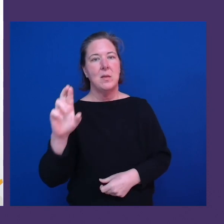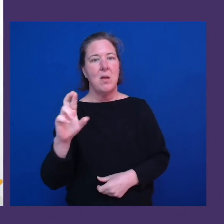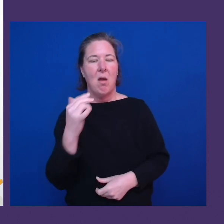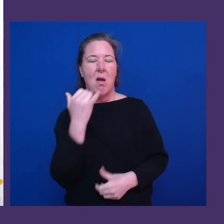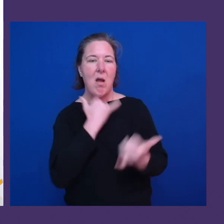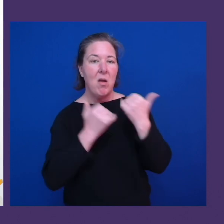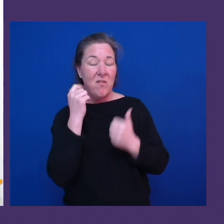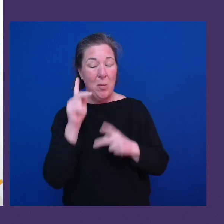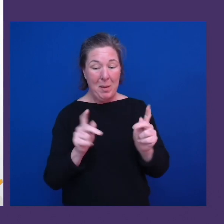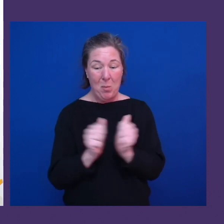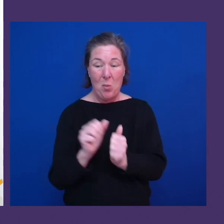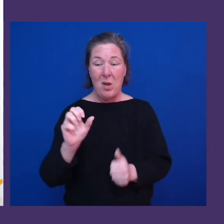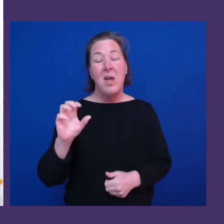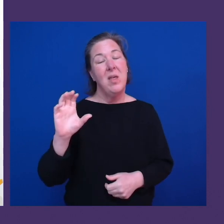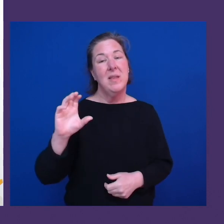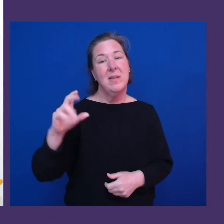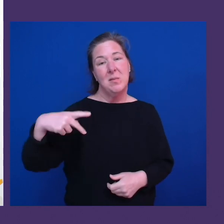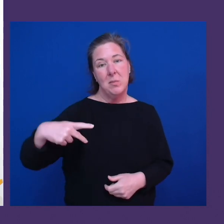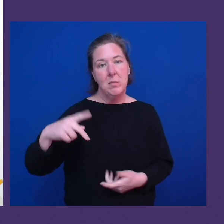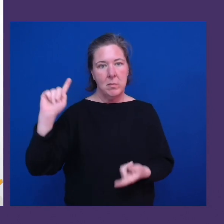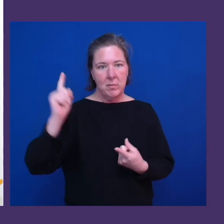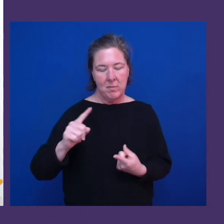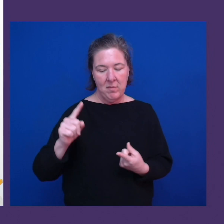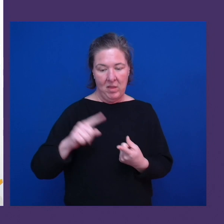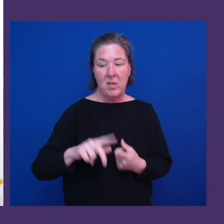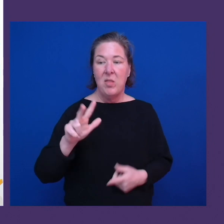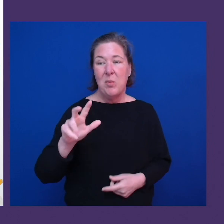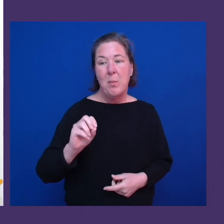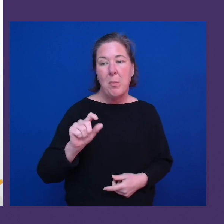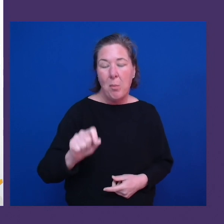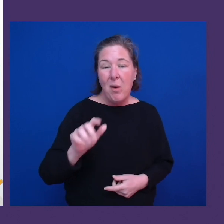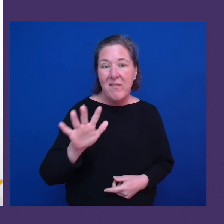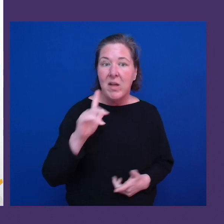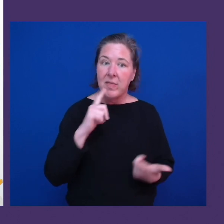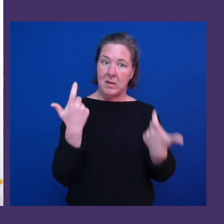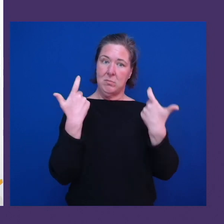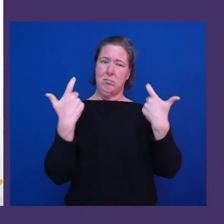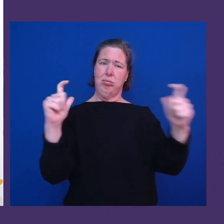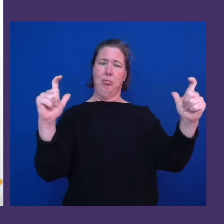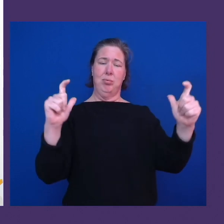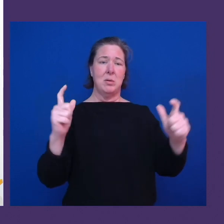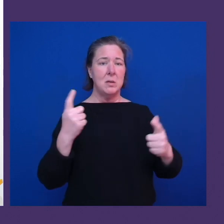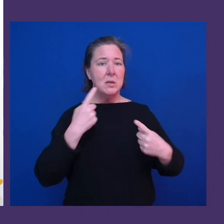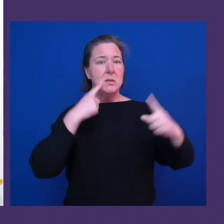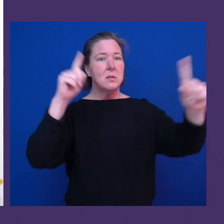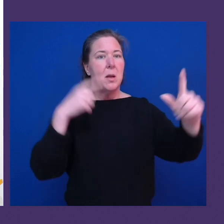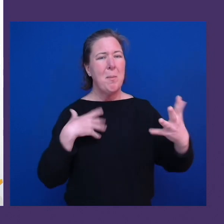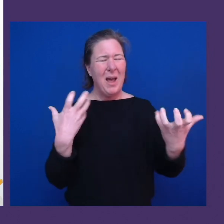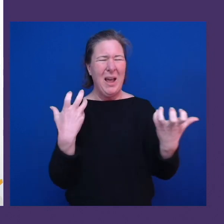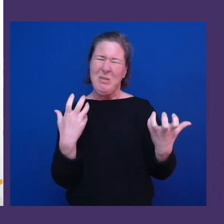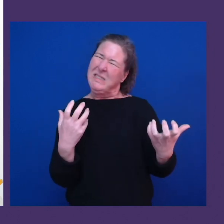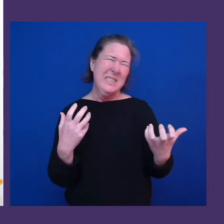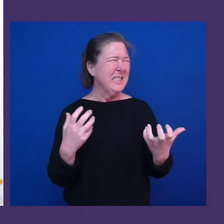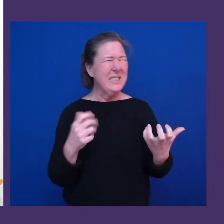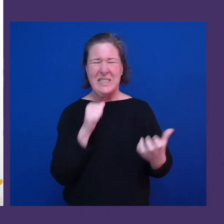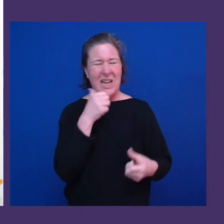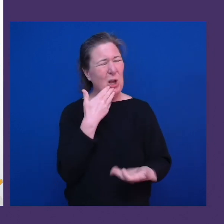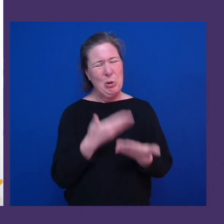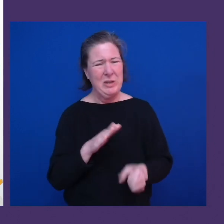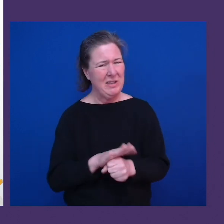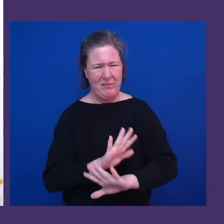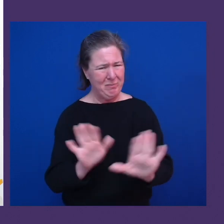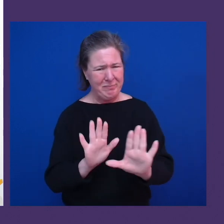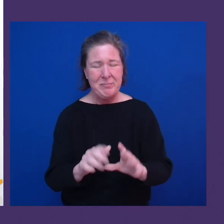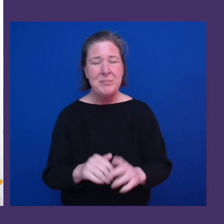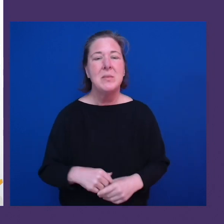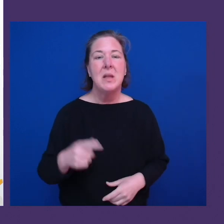palsy went down by a factor of 3.5. That's a great achievement, but I would like to argue that it's not good enough, because